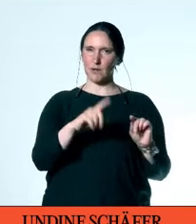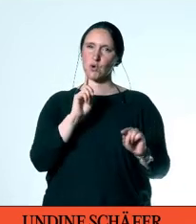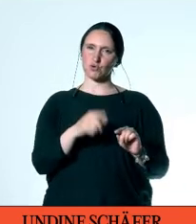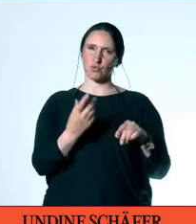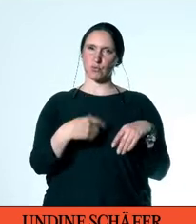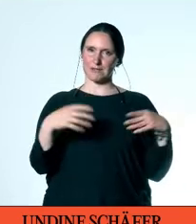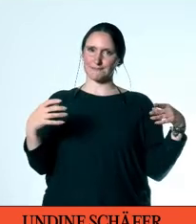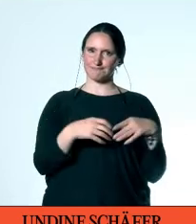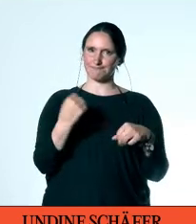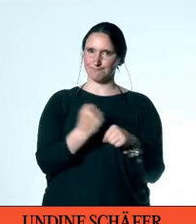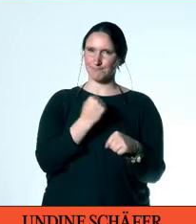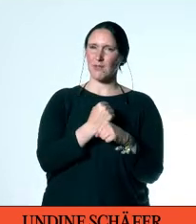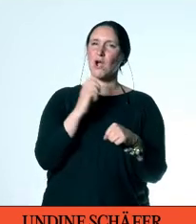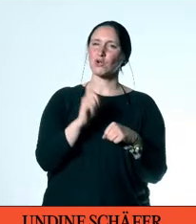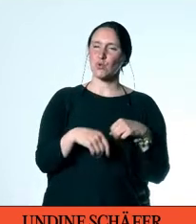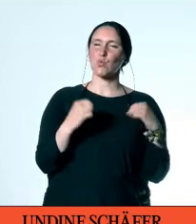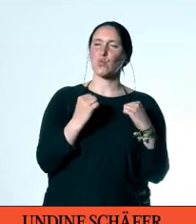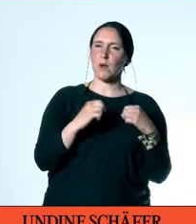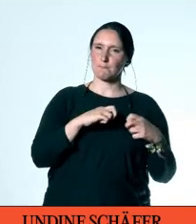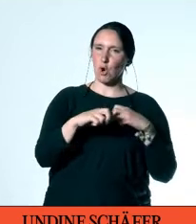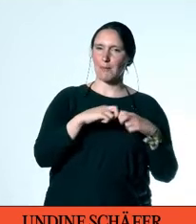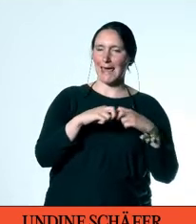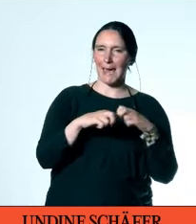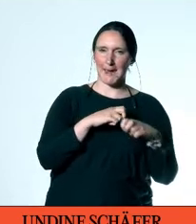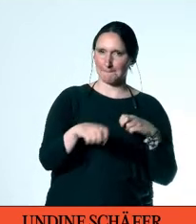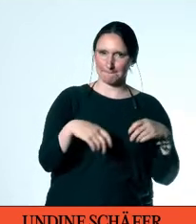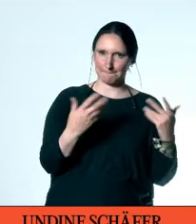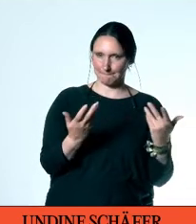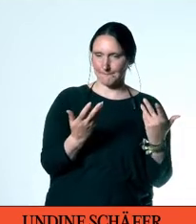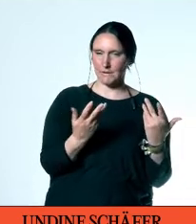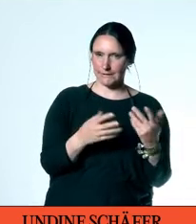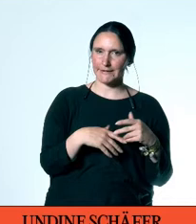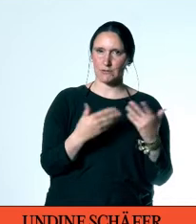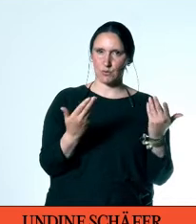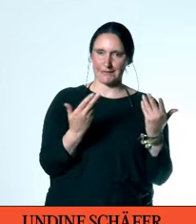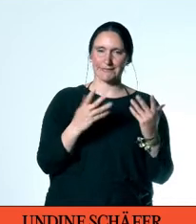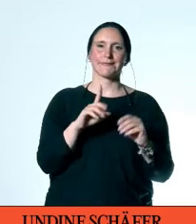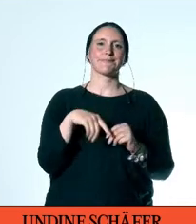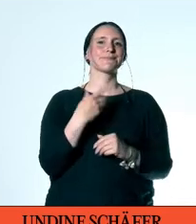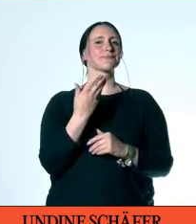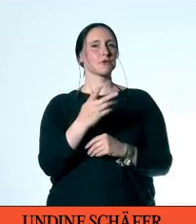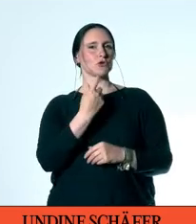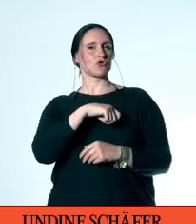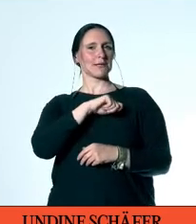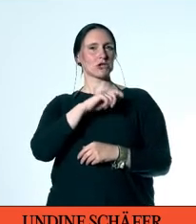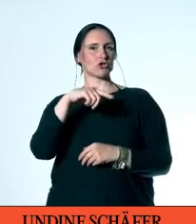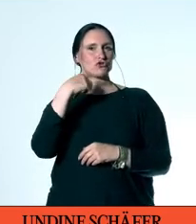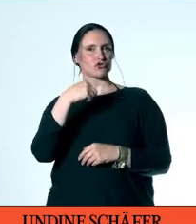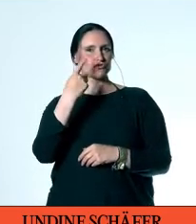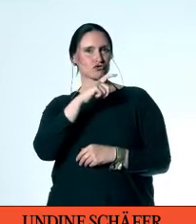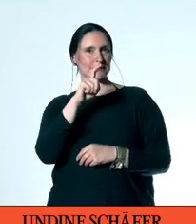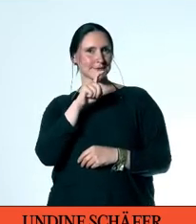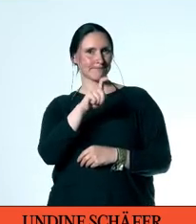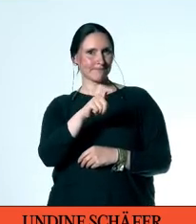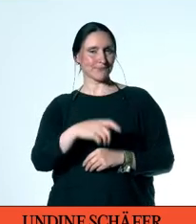Will, du puedes contar, reden wir über die Schwierigkeiten der Arbeit im Kollektiv. Und vielleicht,